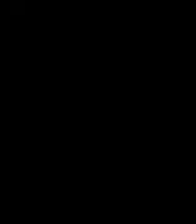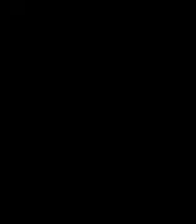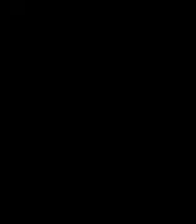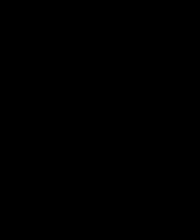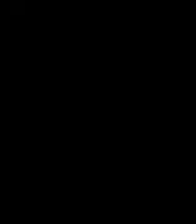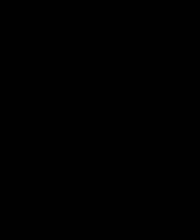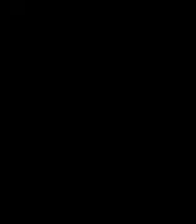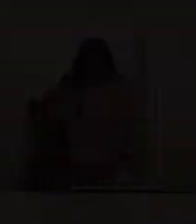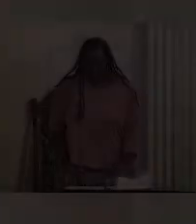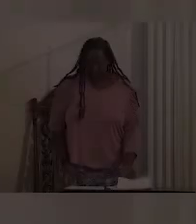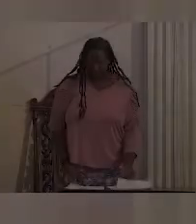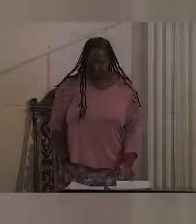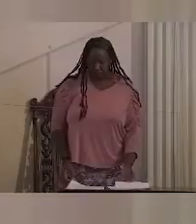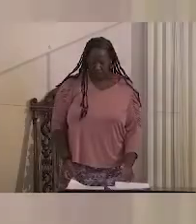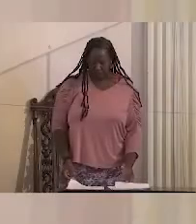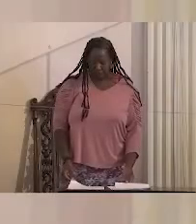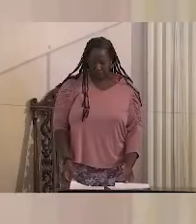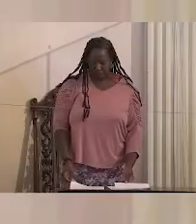Amen.